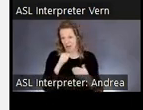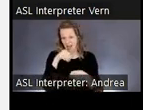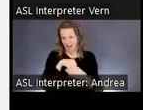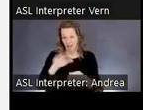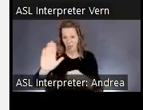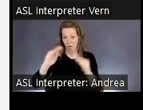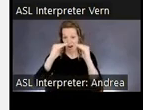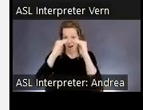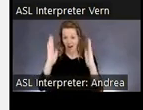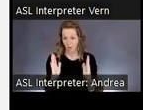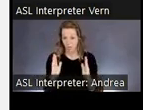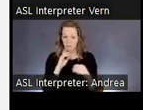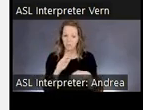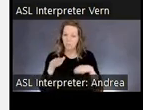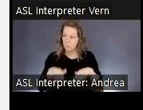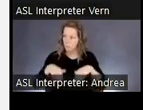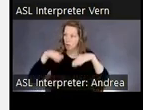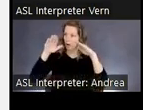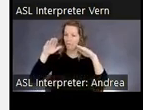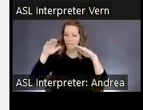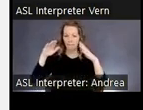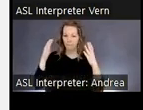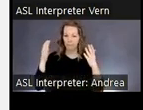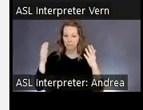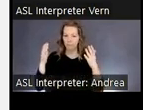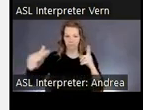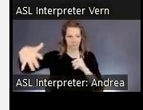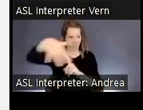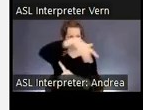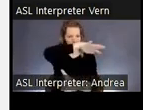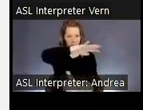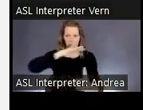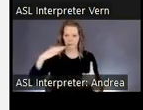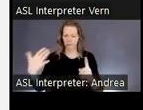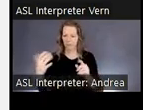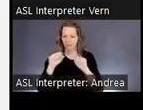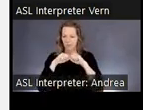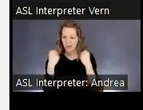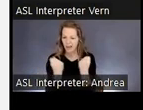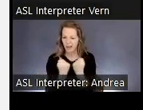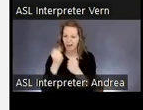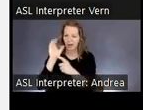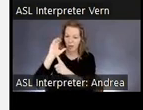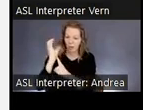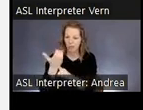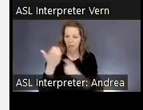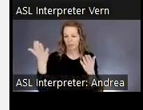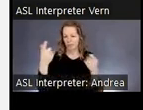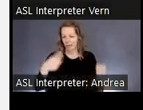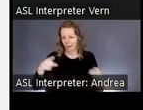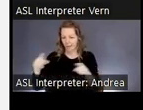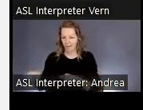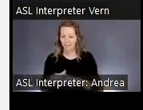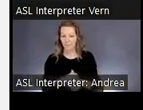because these homes that we grow up in are surrounded by the reality of the culture that we exist in. And